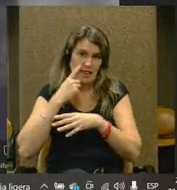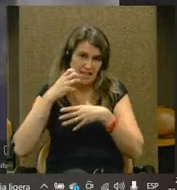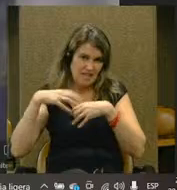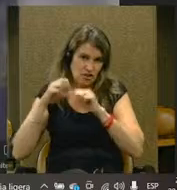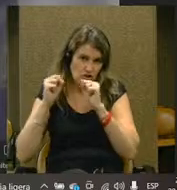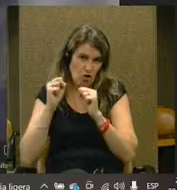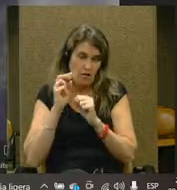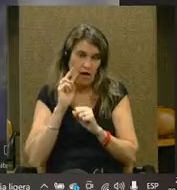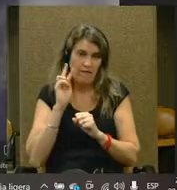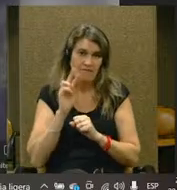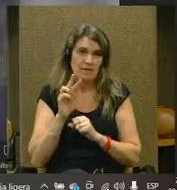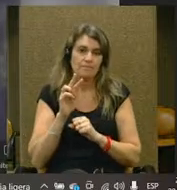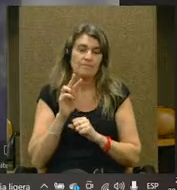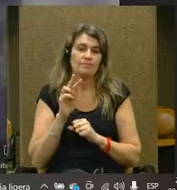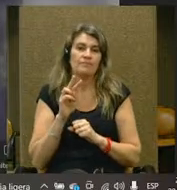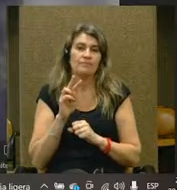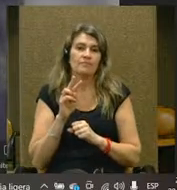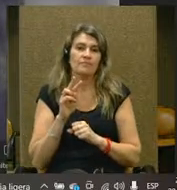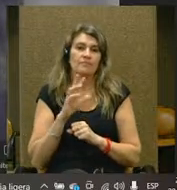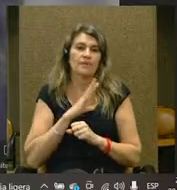systems, to